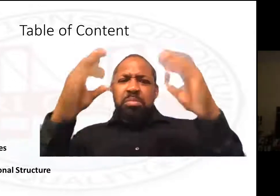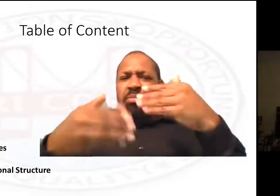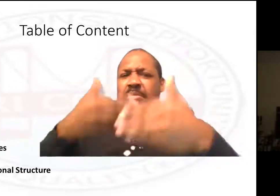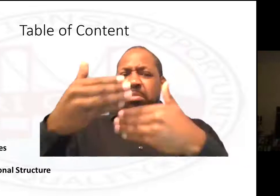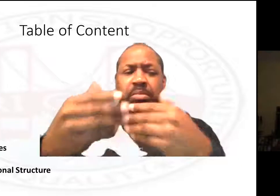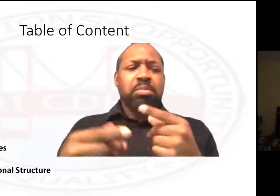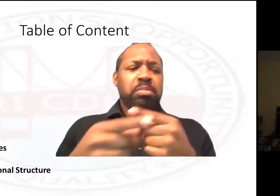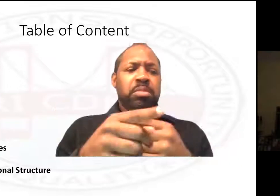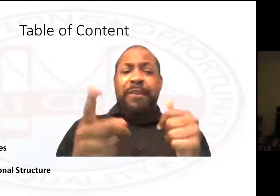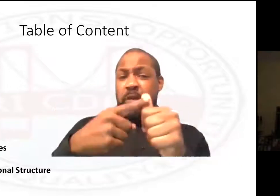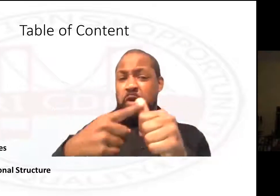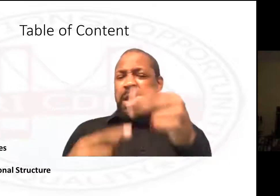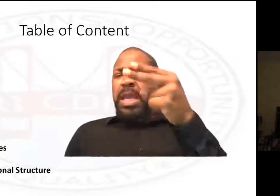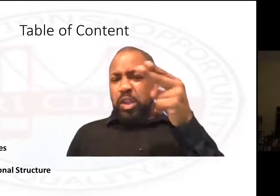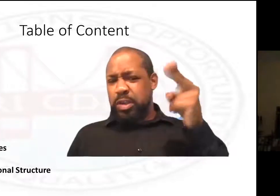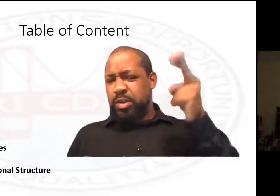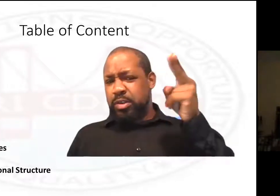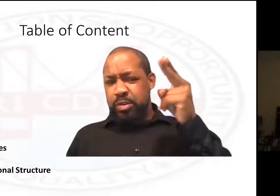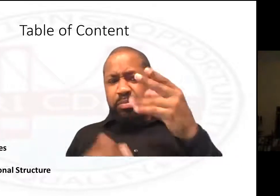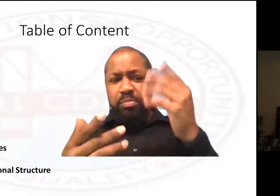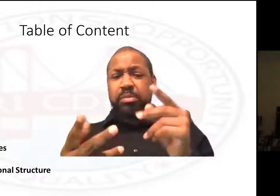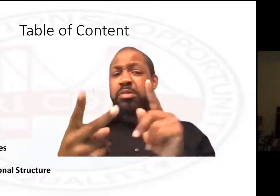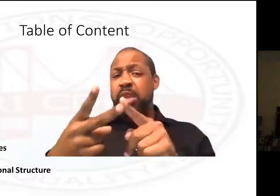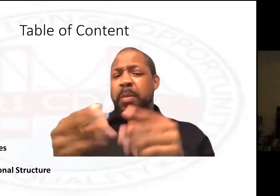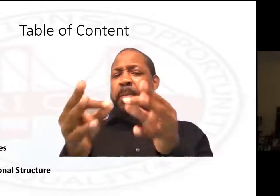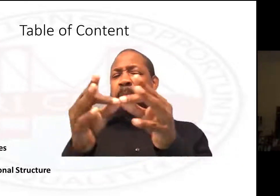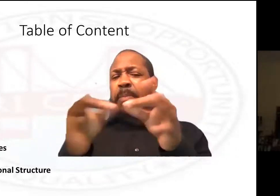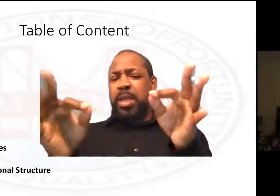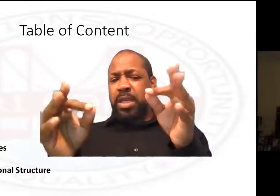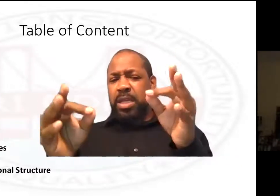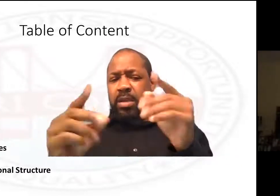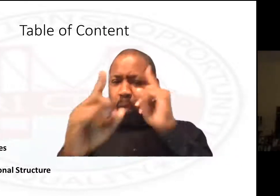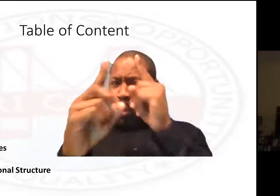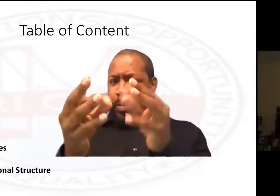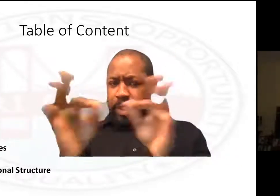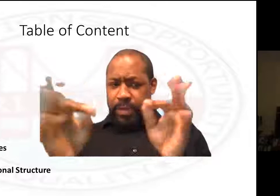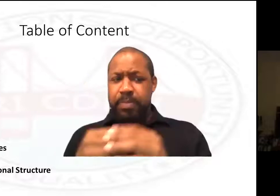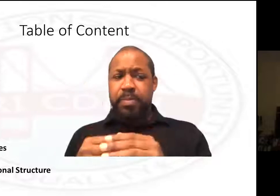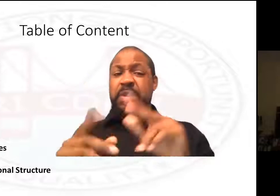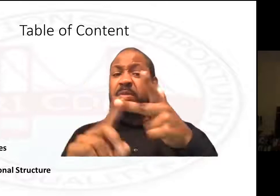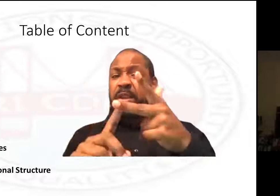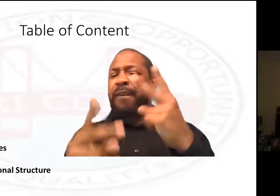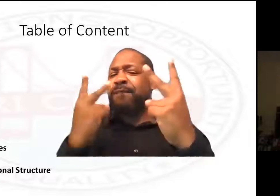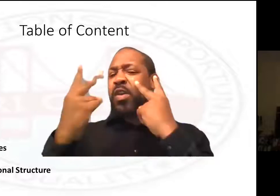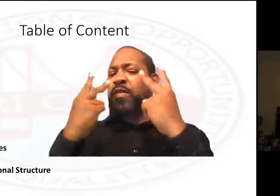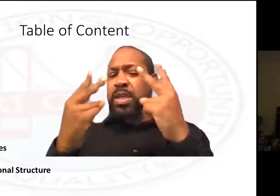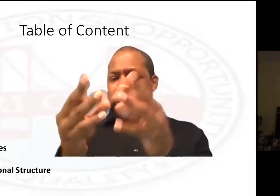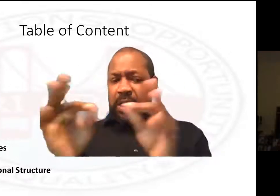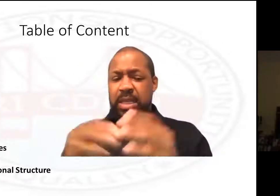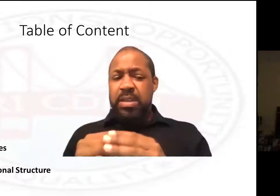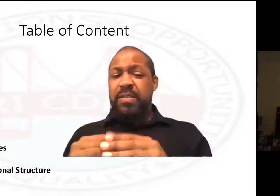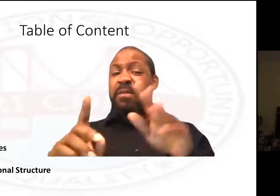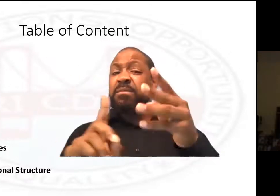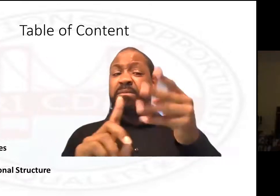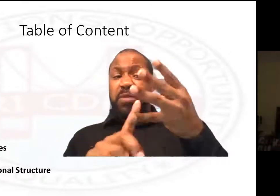So just so that you understand what we're going to be covering, we've got the history, the mission statement, the